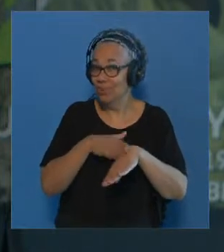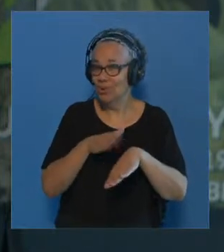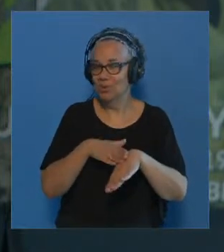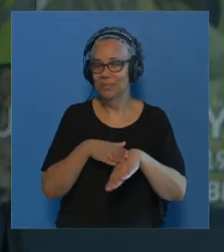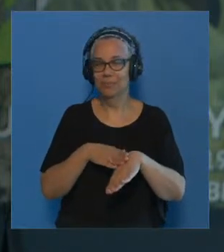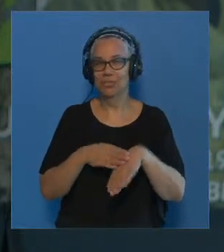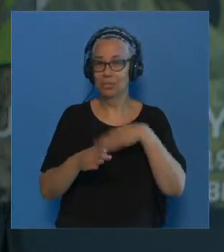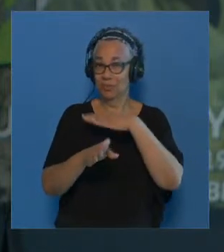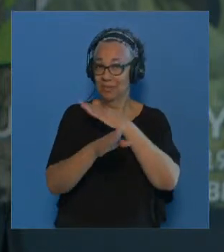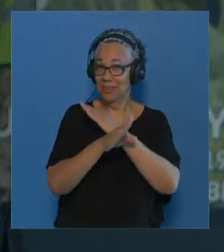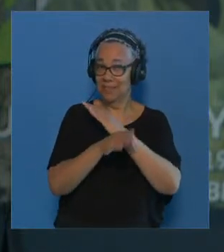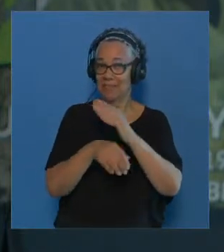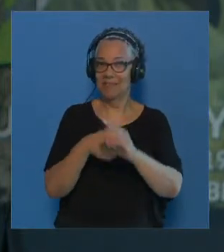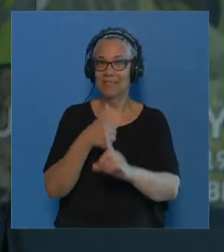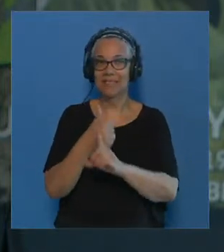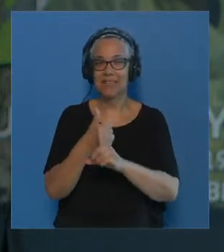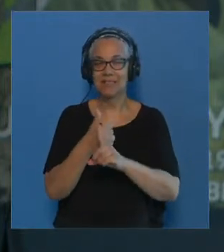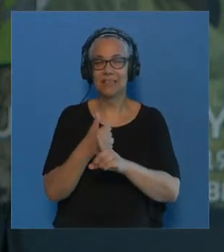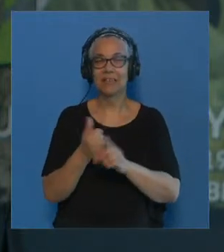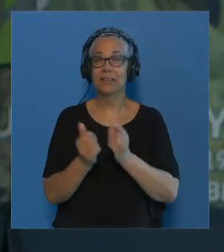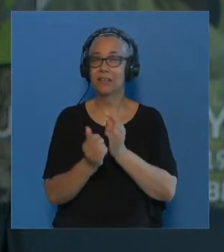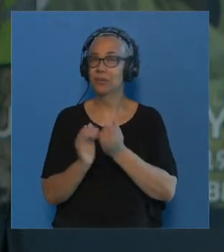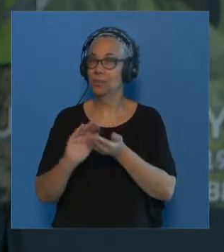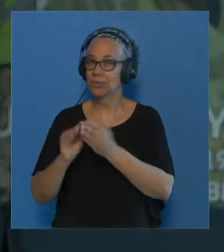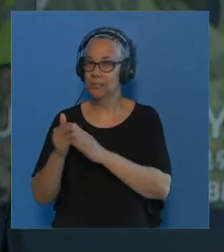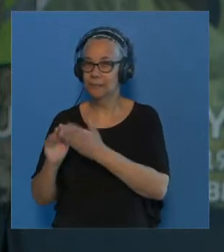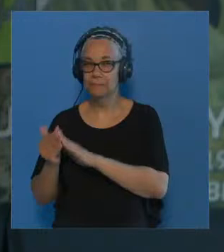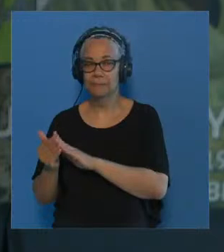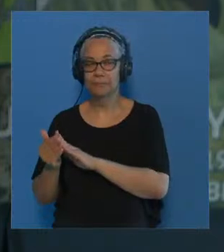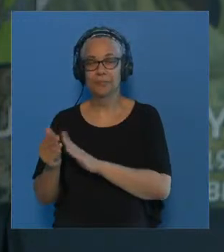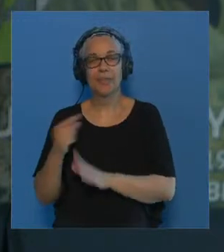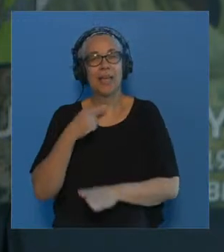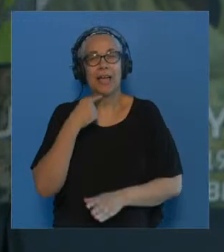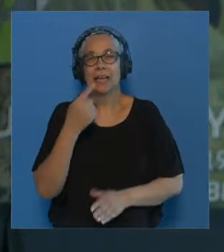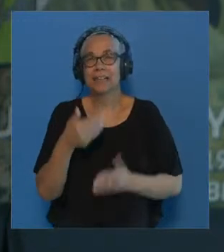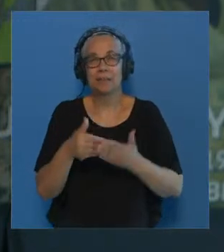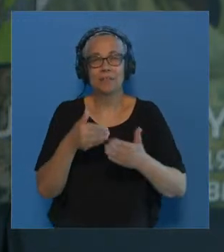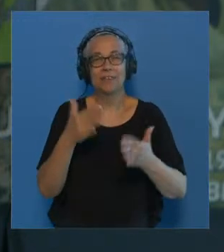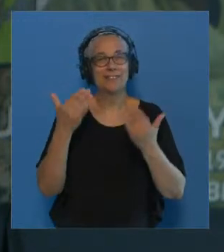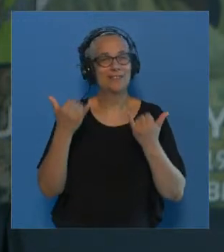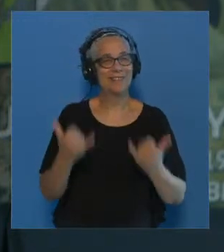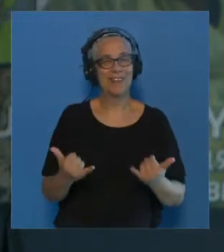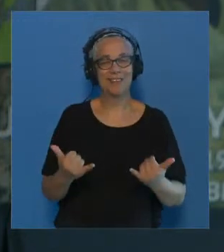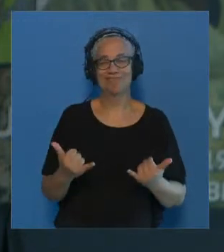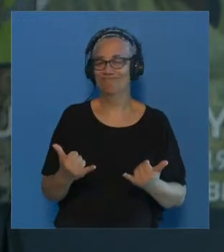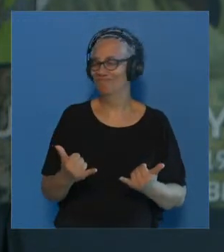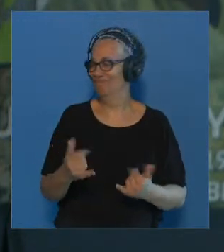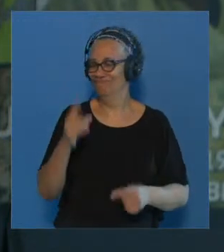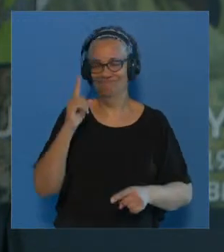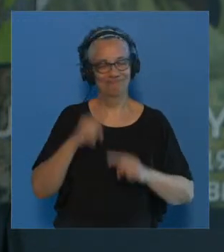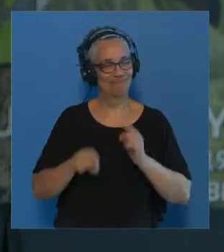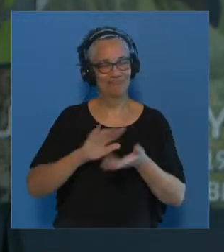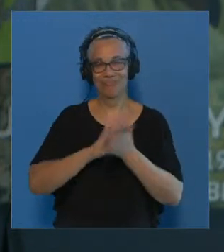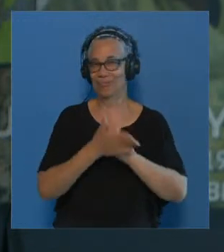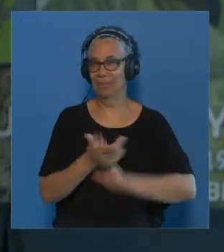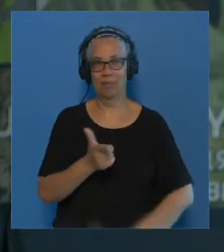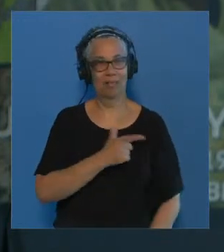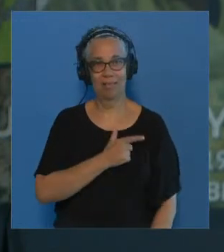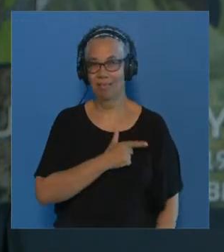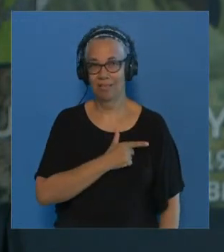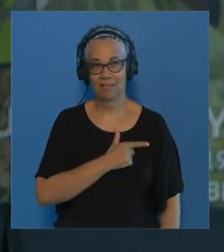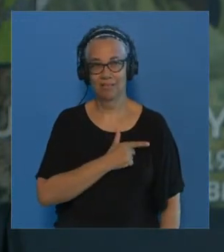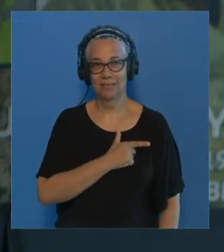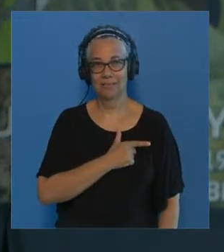to protect ourselves and our community. As I've said before, now is not the time for us to let our guard